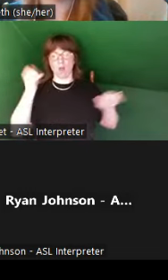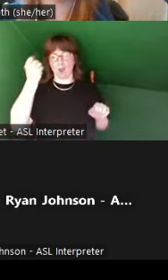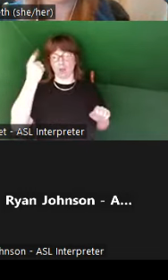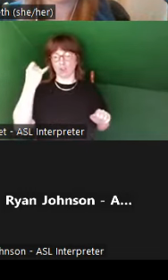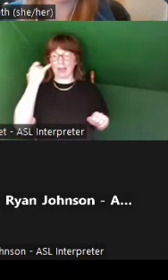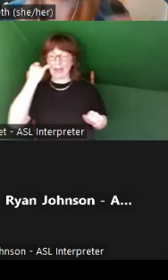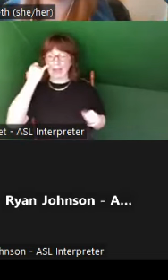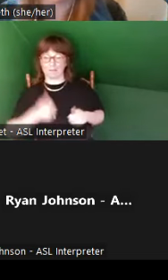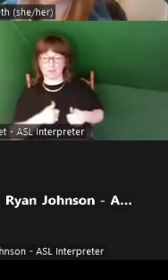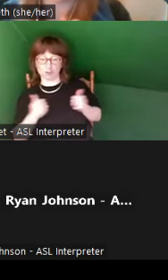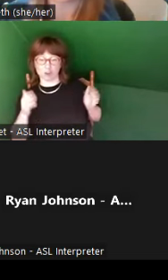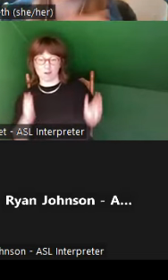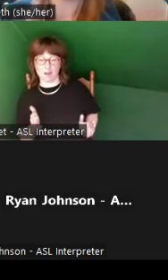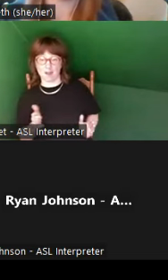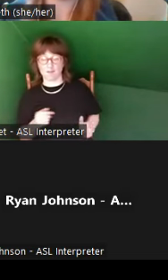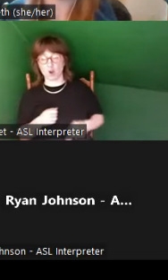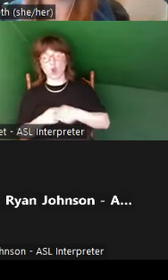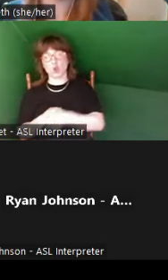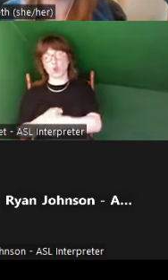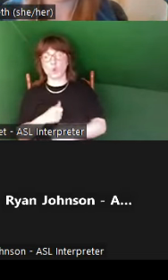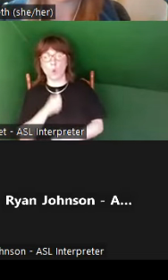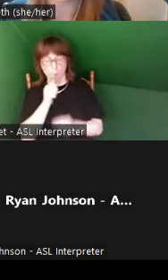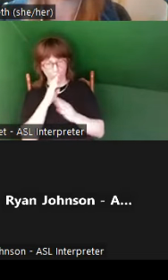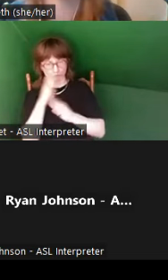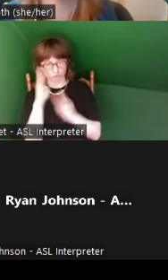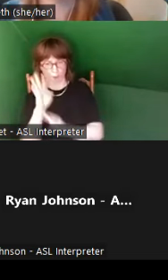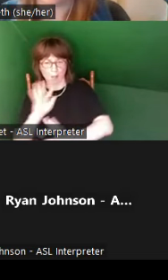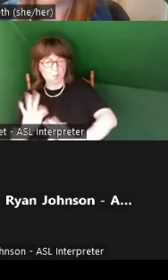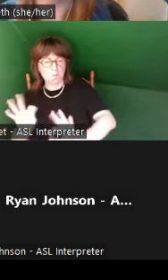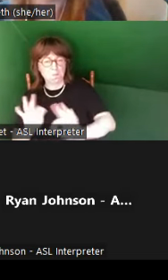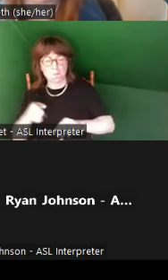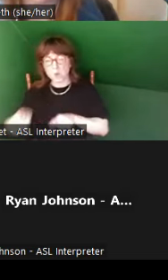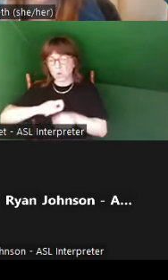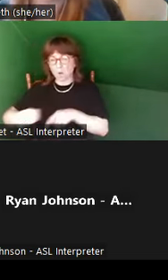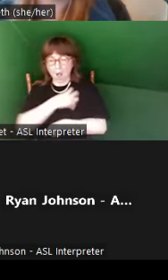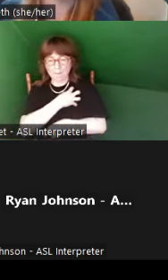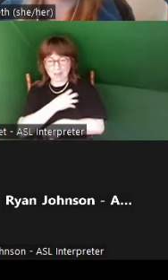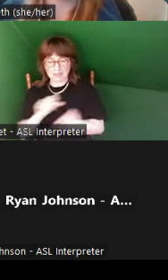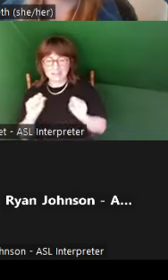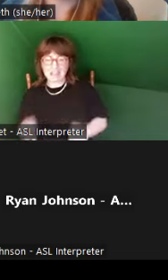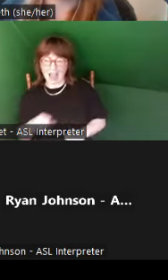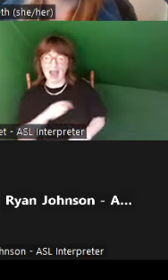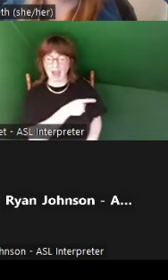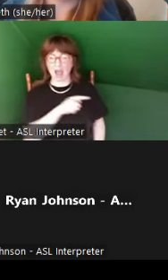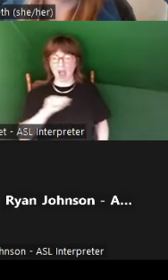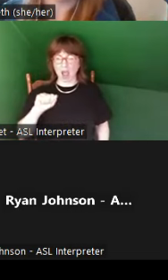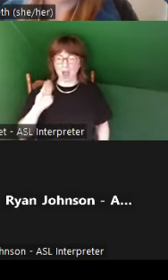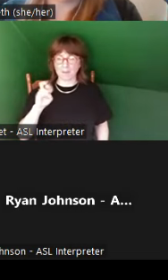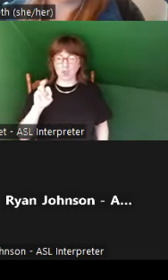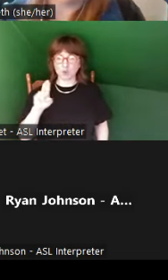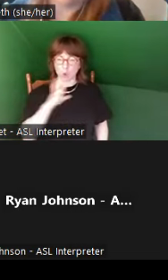of abuse, like, you're not the one that's going to get in trouble or charged if you call the cops. Your abuser will.